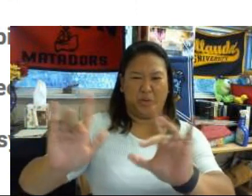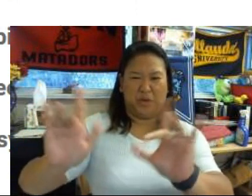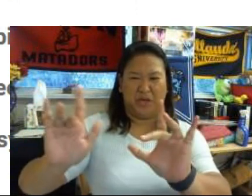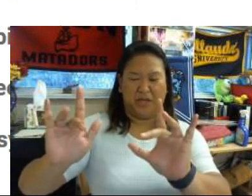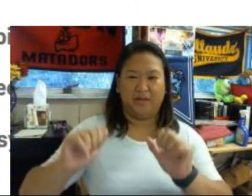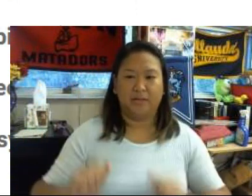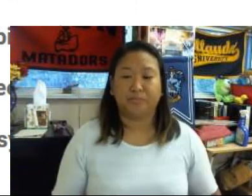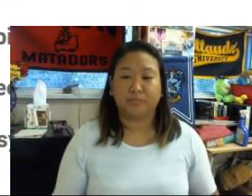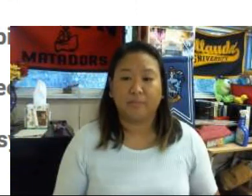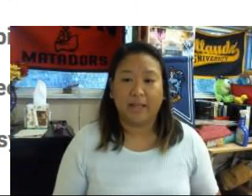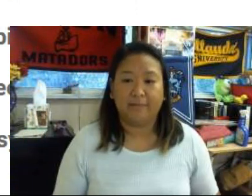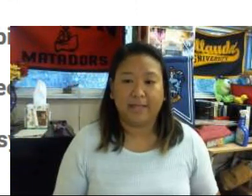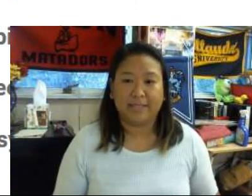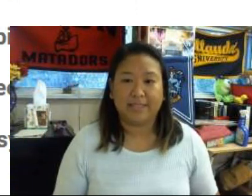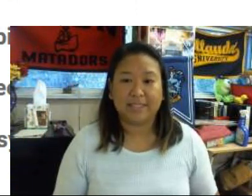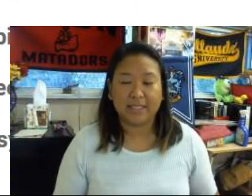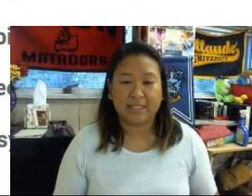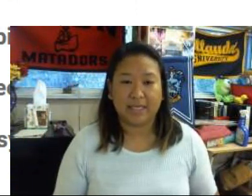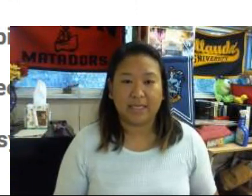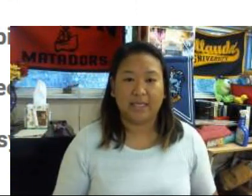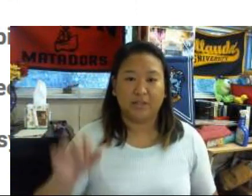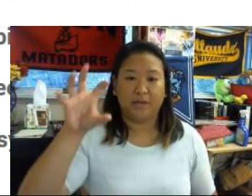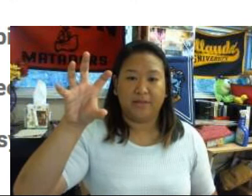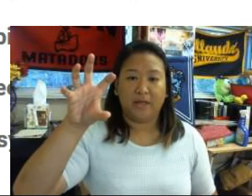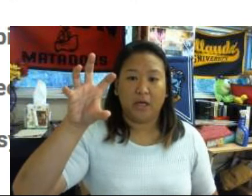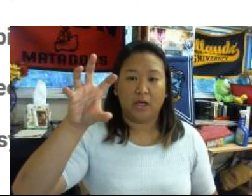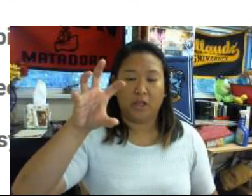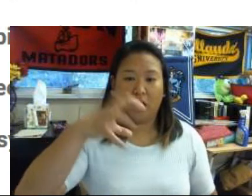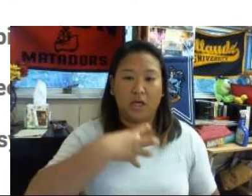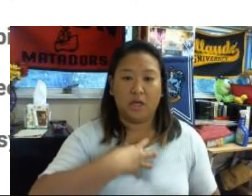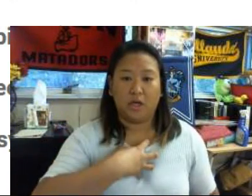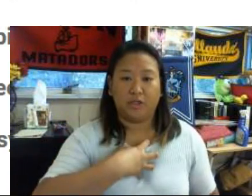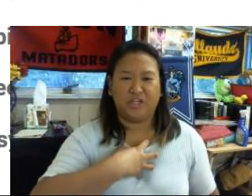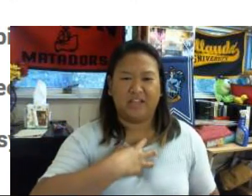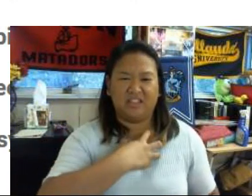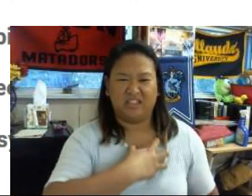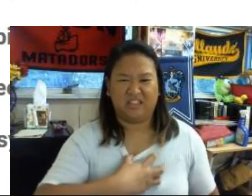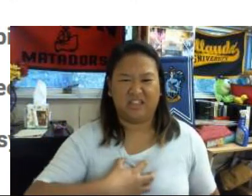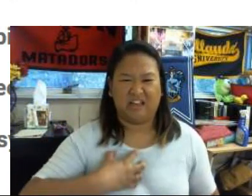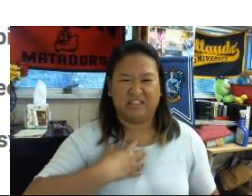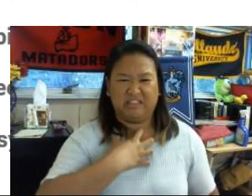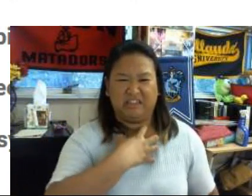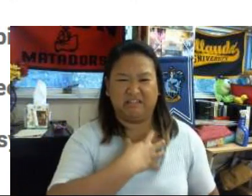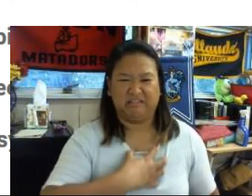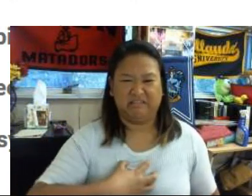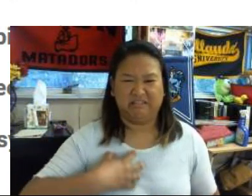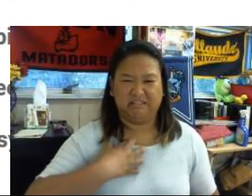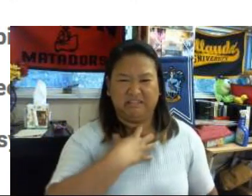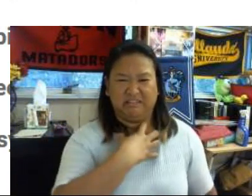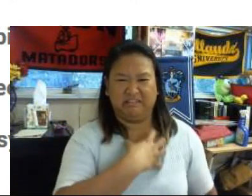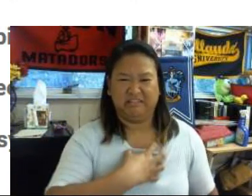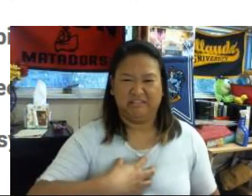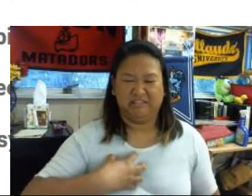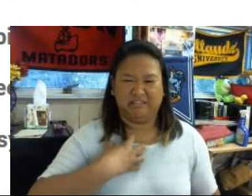Ew. And then disgusting is with a claw, your chest. Disgusting.